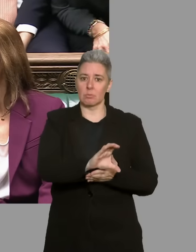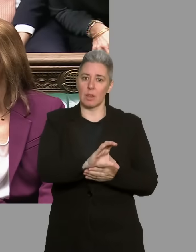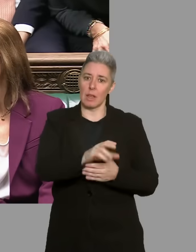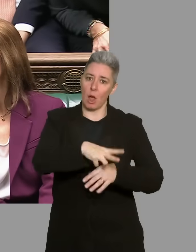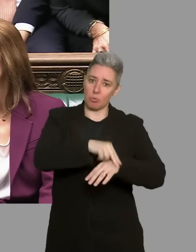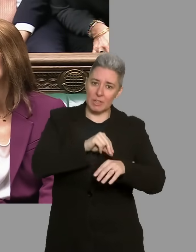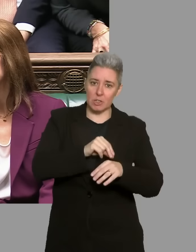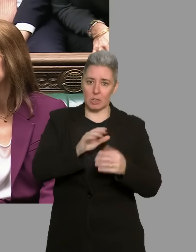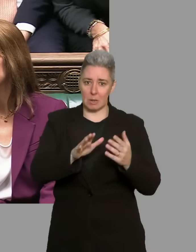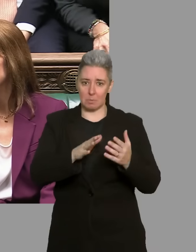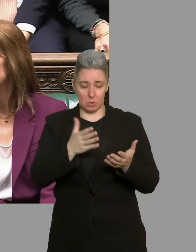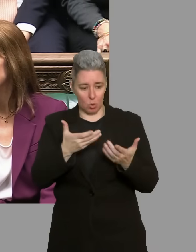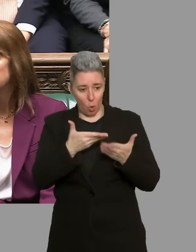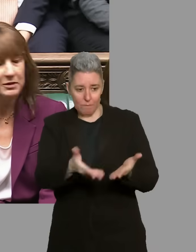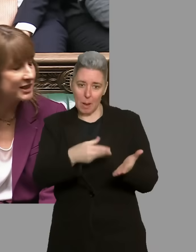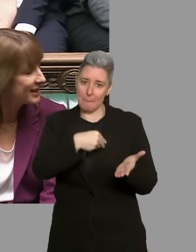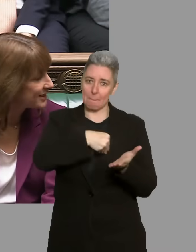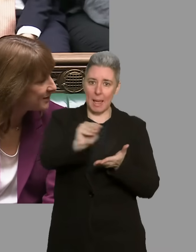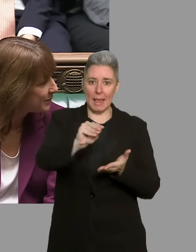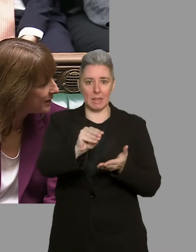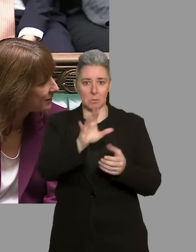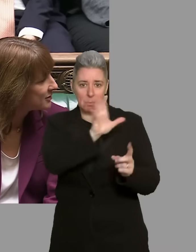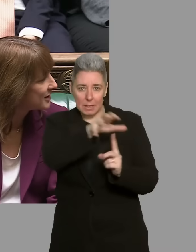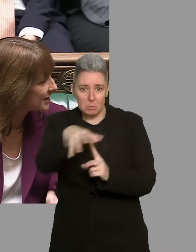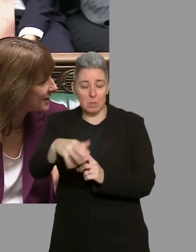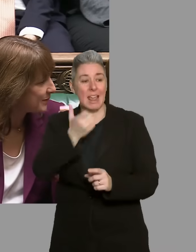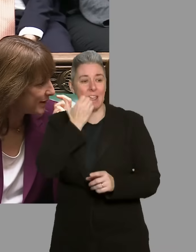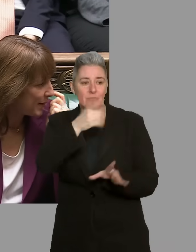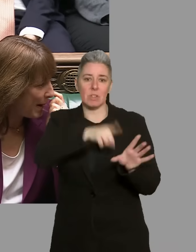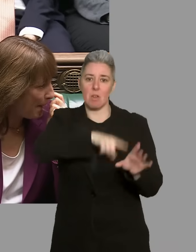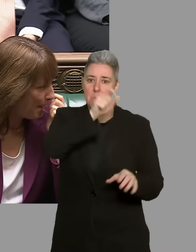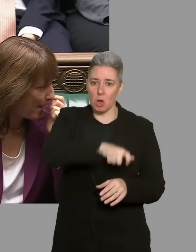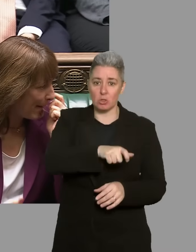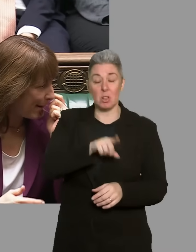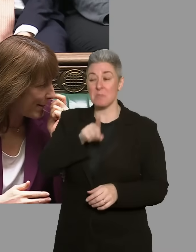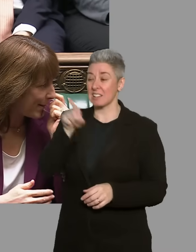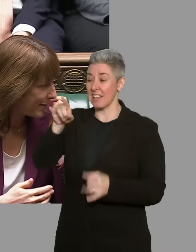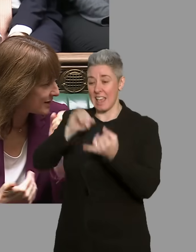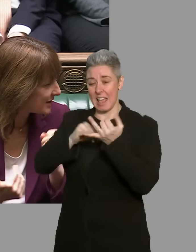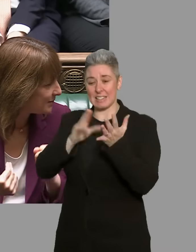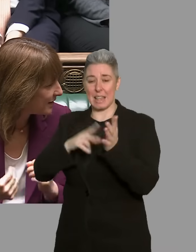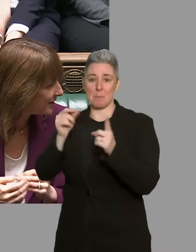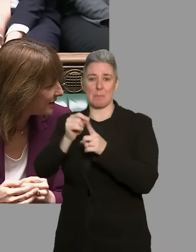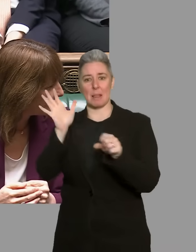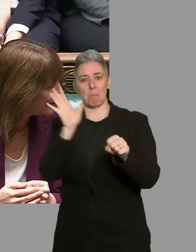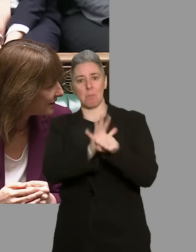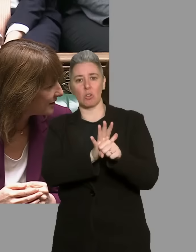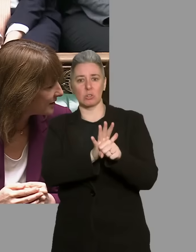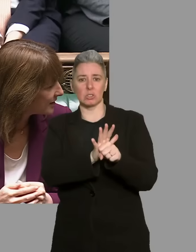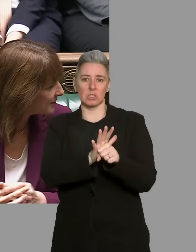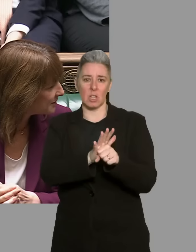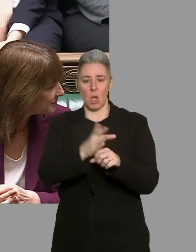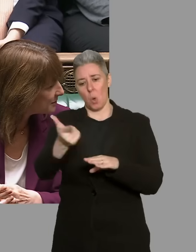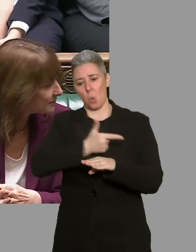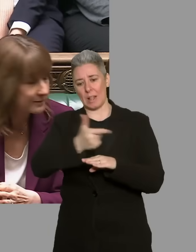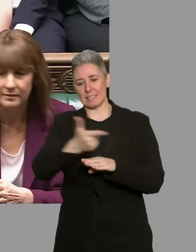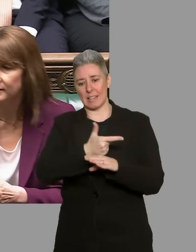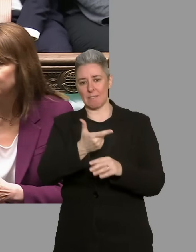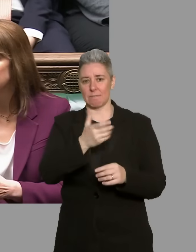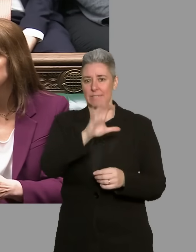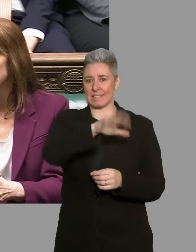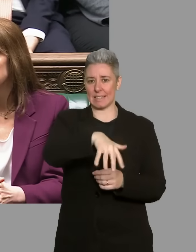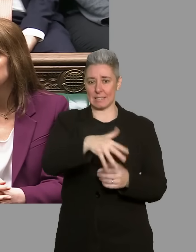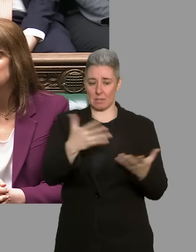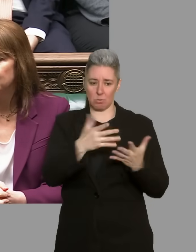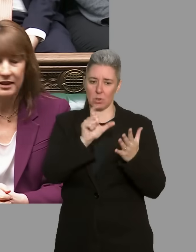the Clyde because apparently it was related to defence. They don't back Scottish industry, young people or national